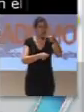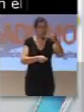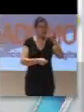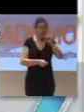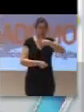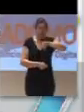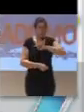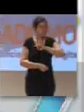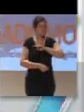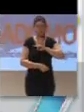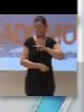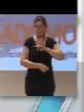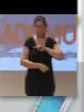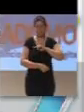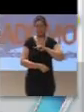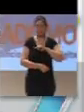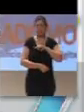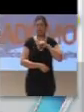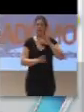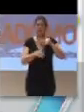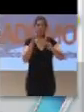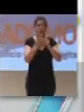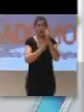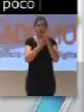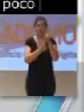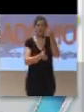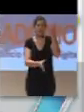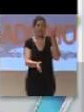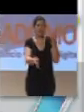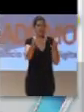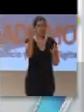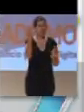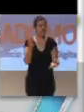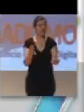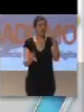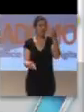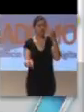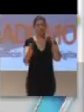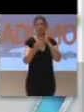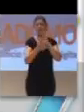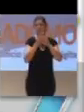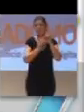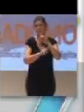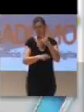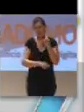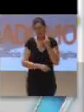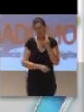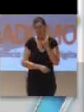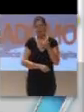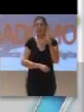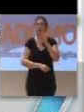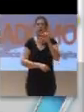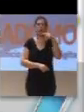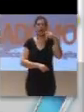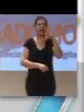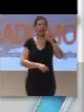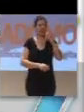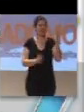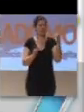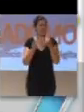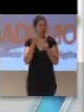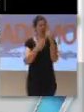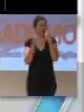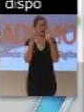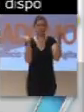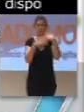in the market that allow this, and those that started to appear had problems either with the battery life, or